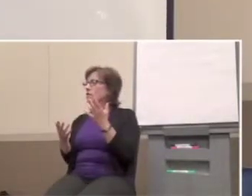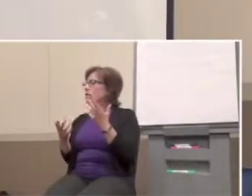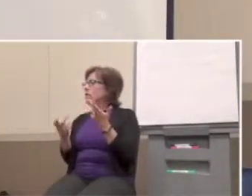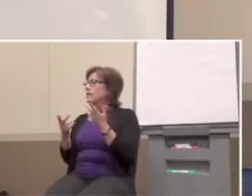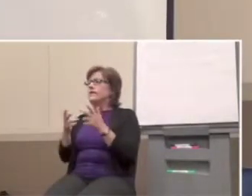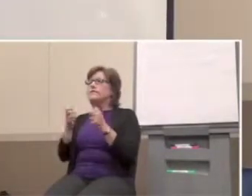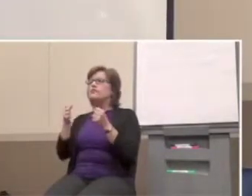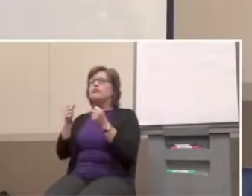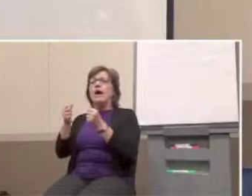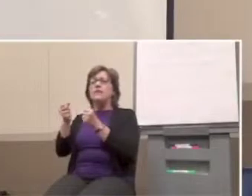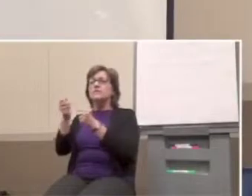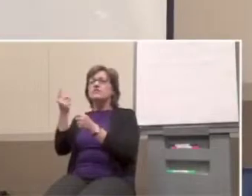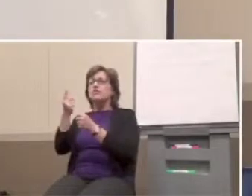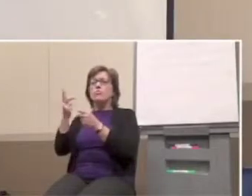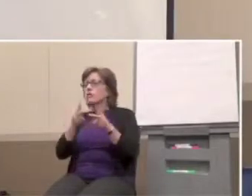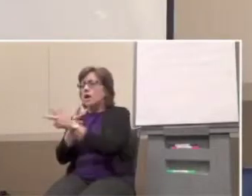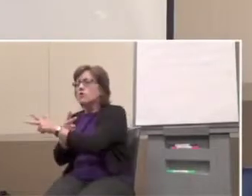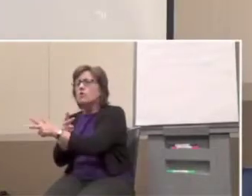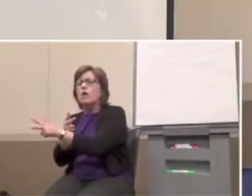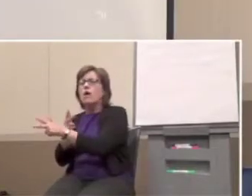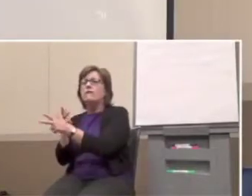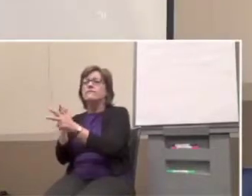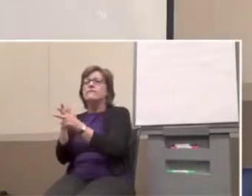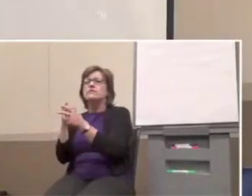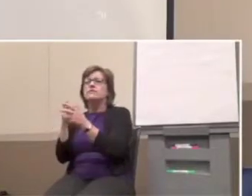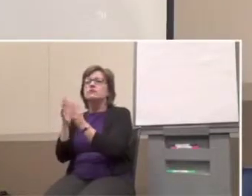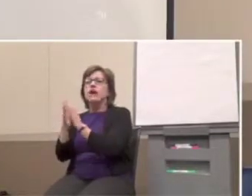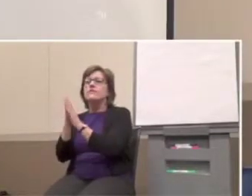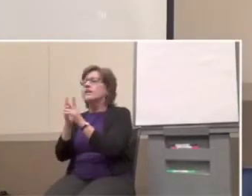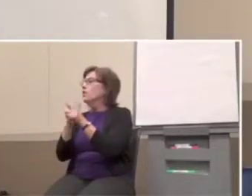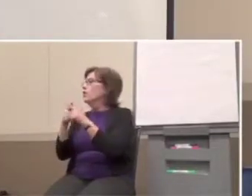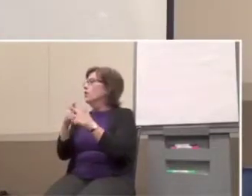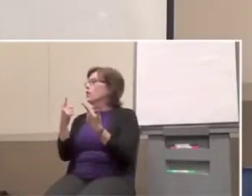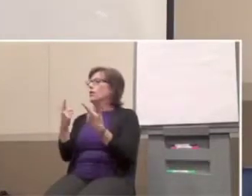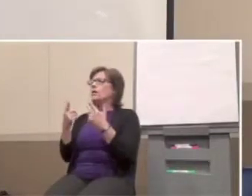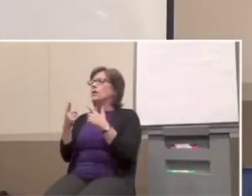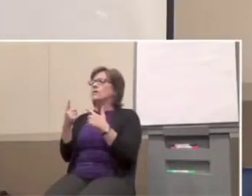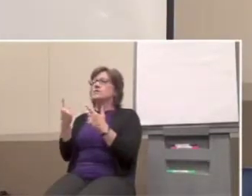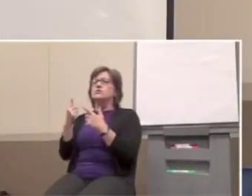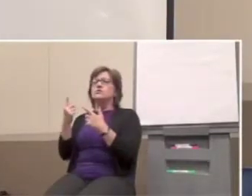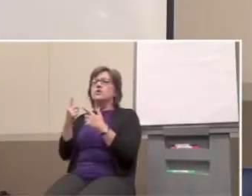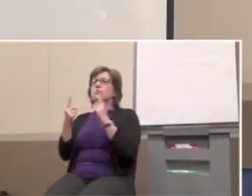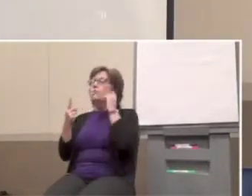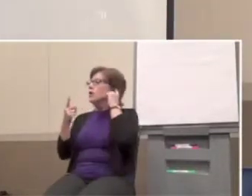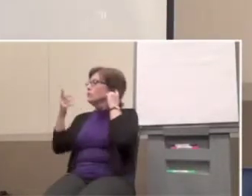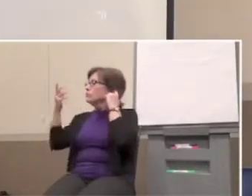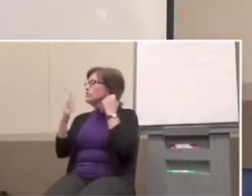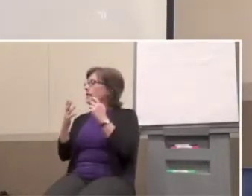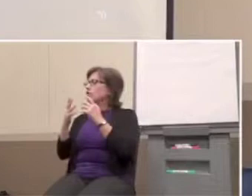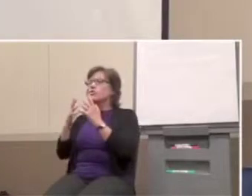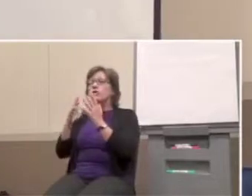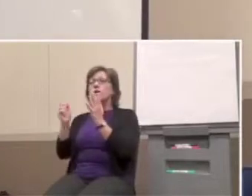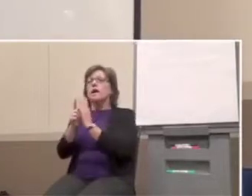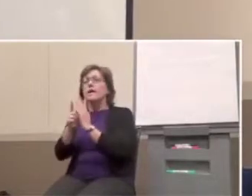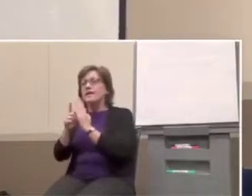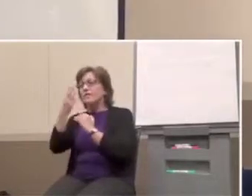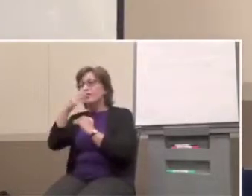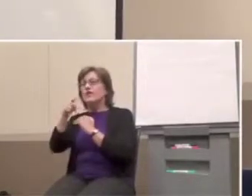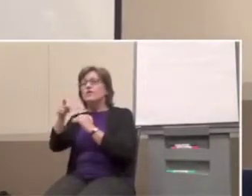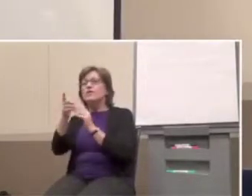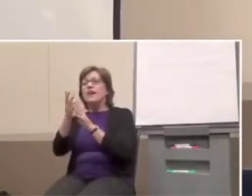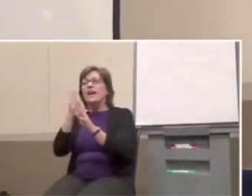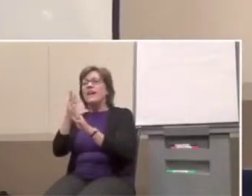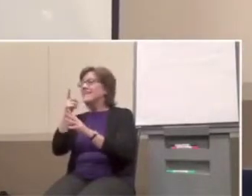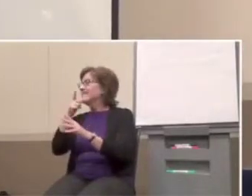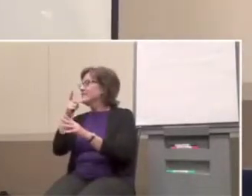traffic unfairly, or some presenter cutting in front of you in line at the lunch table, or something of that